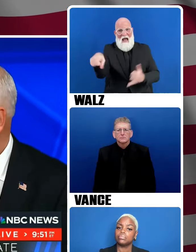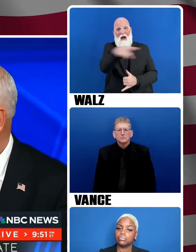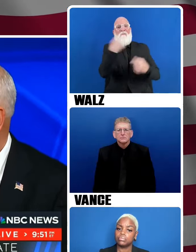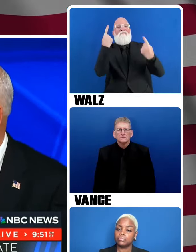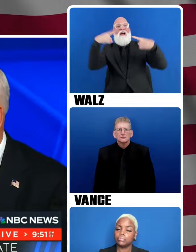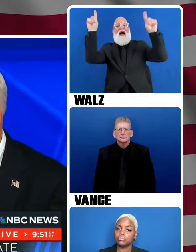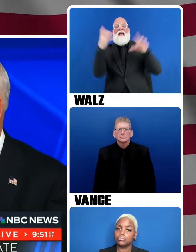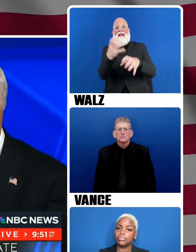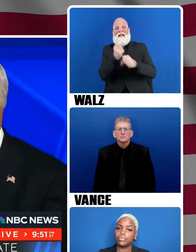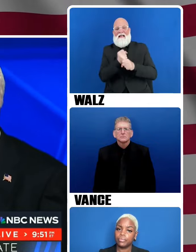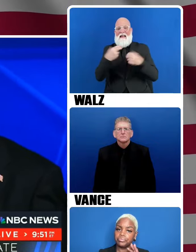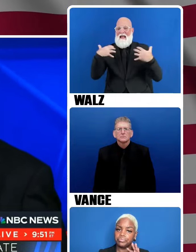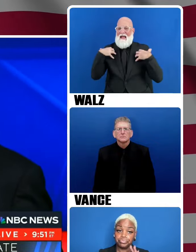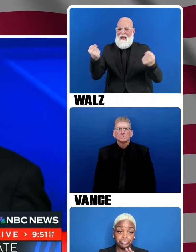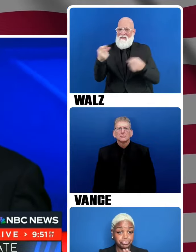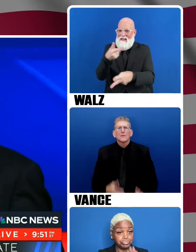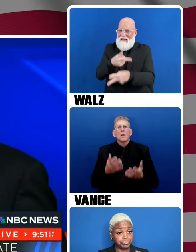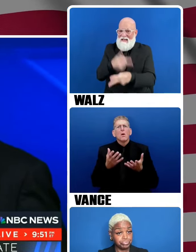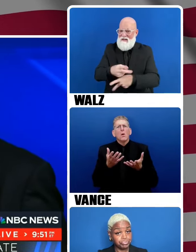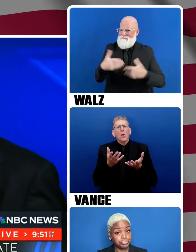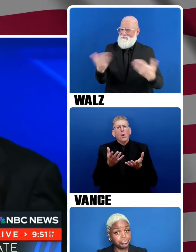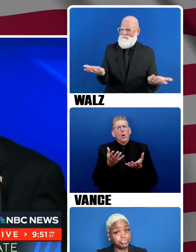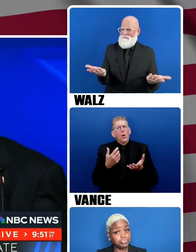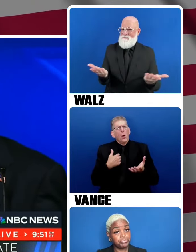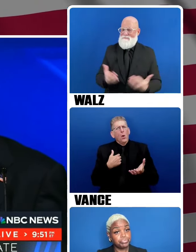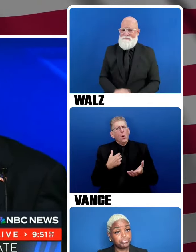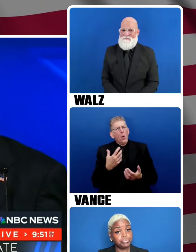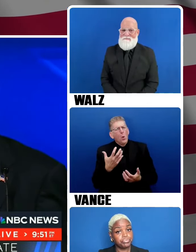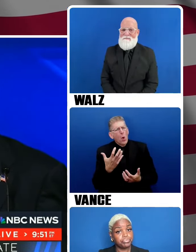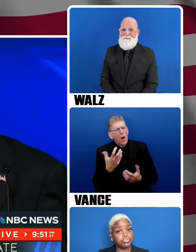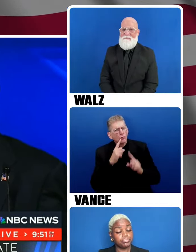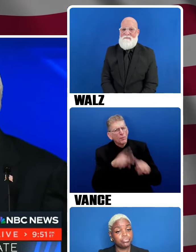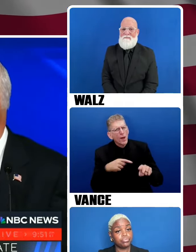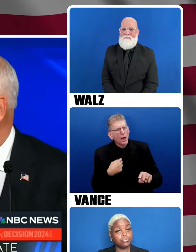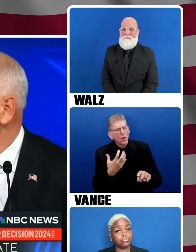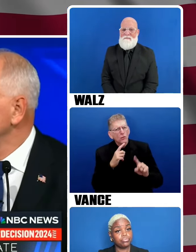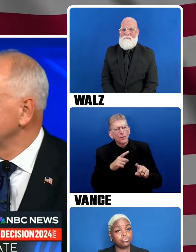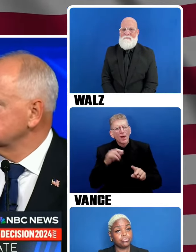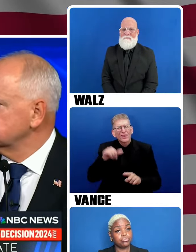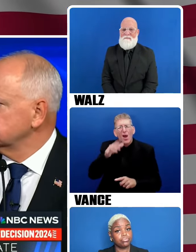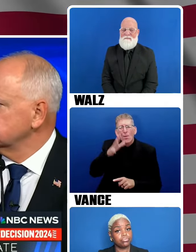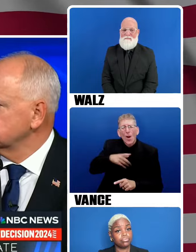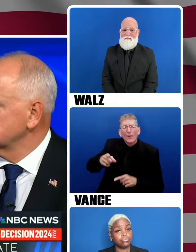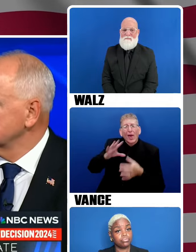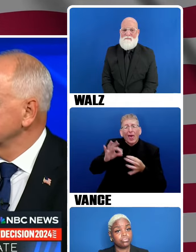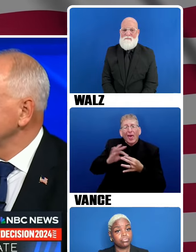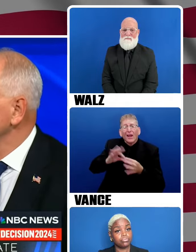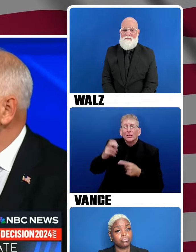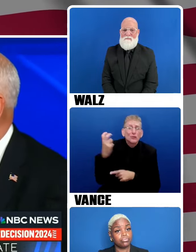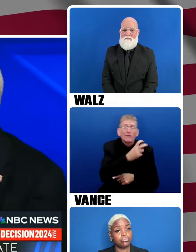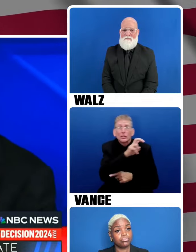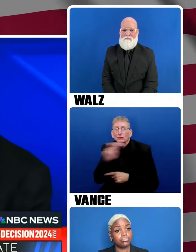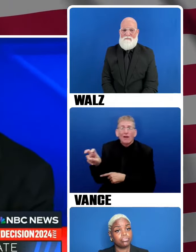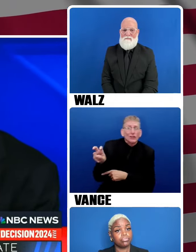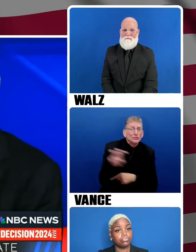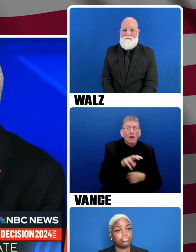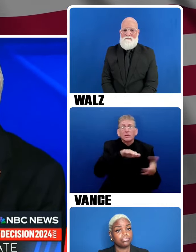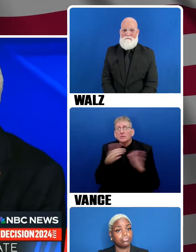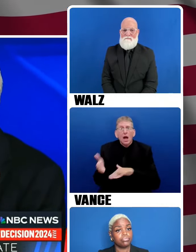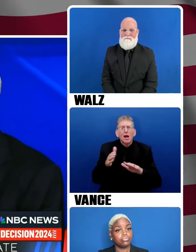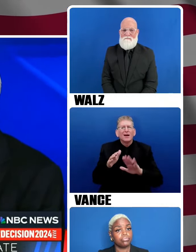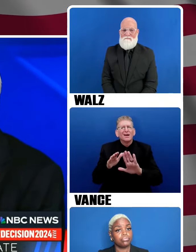and there are a lot of people who should still be alive, and I certainly wish that she was. And maybe you're free to disagree with me on this and explain this to me,